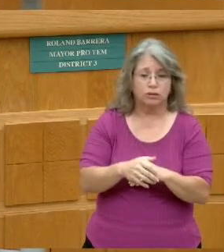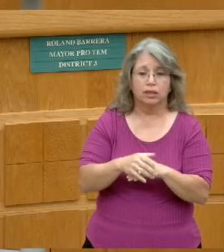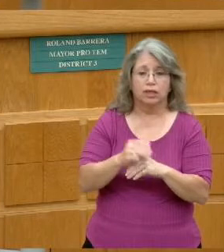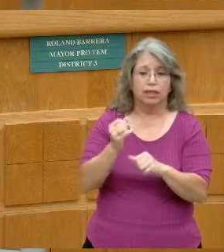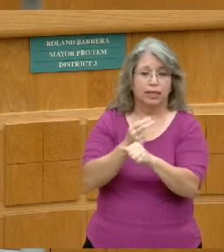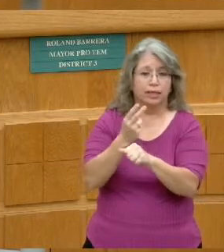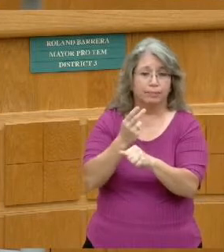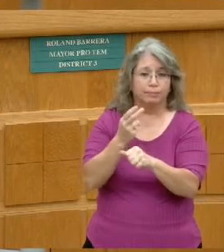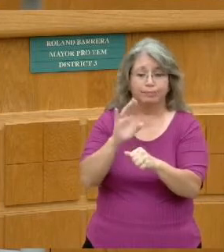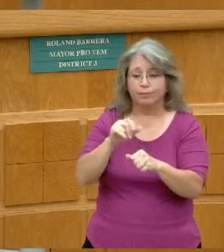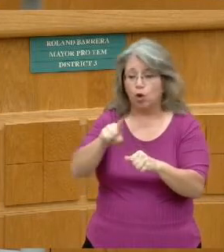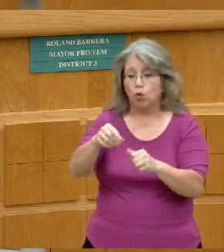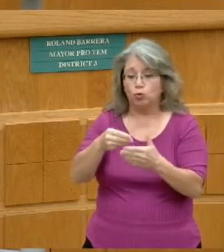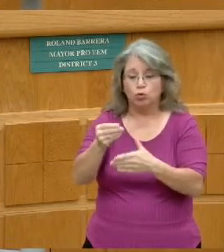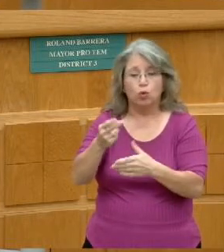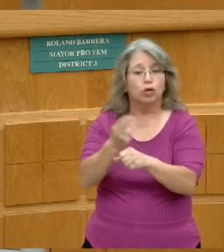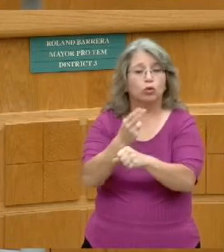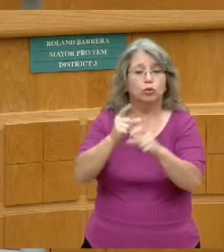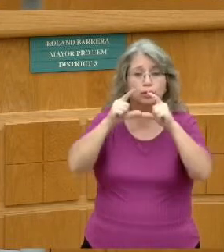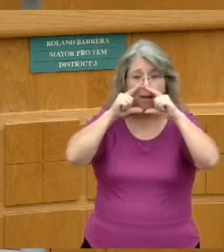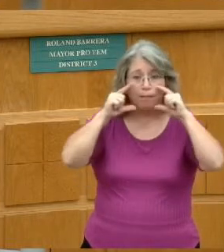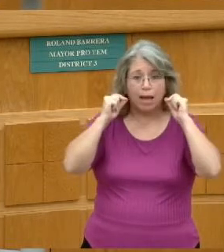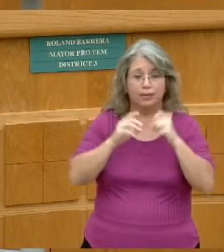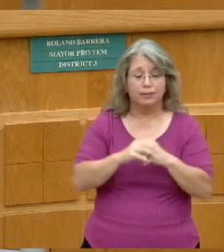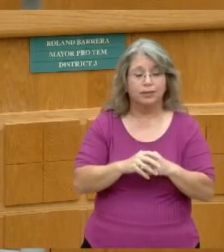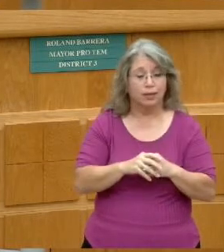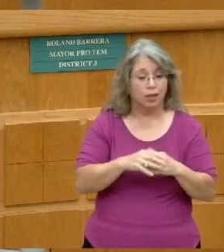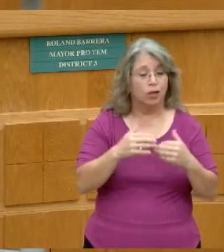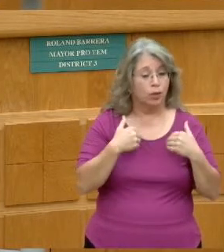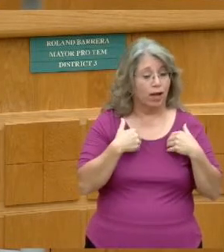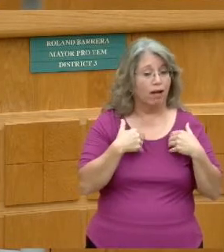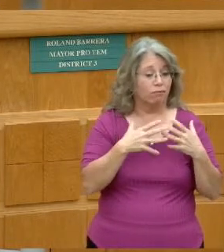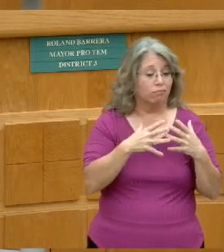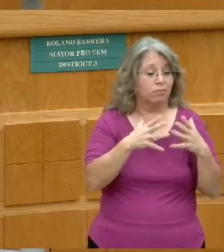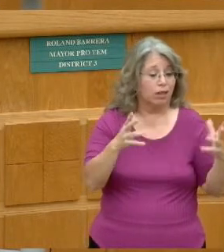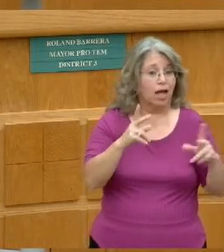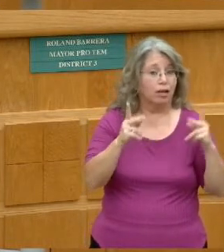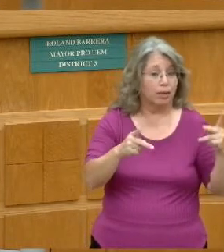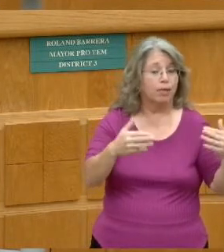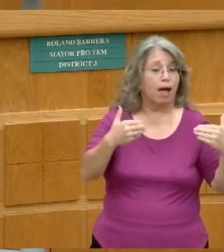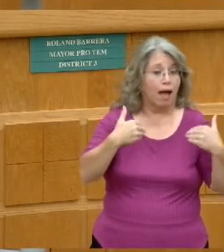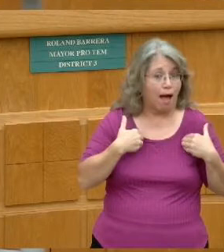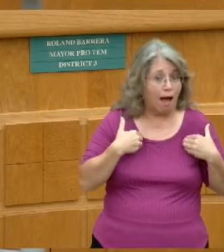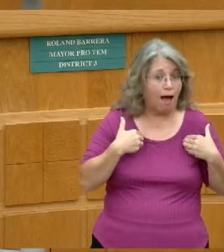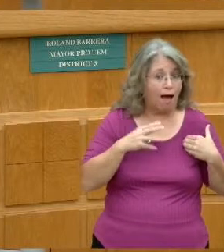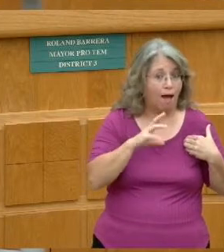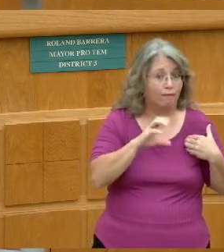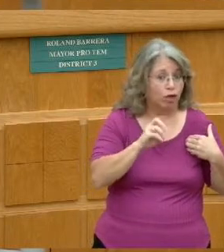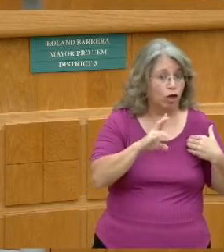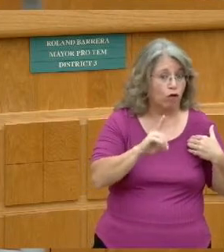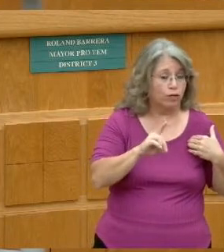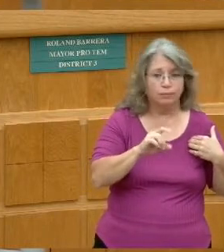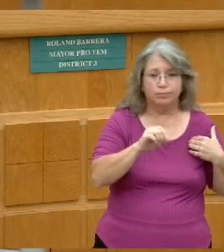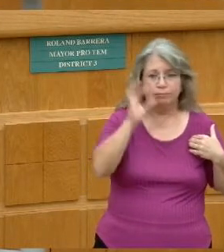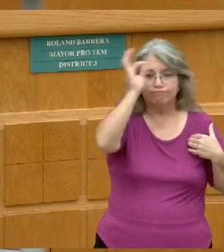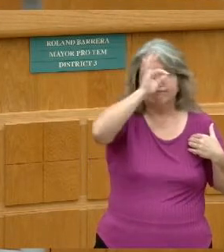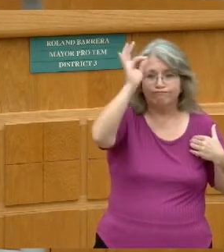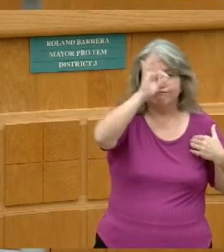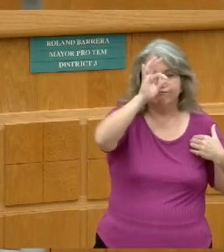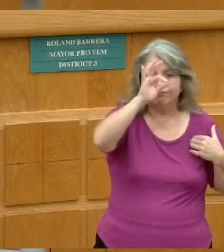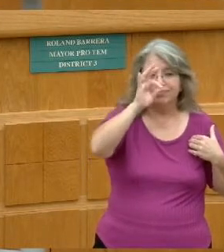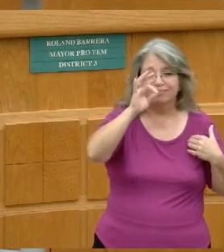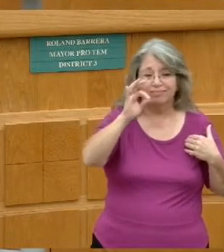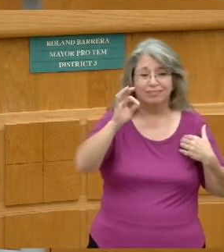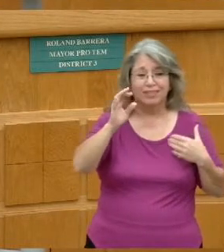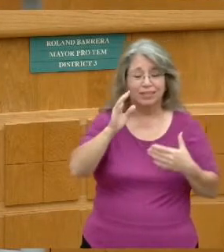people that have COVID-19 that don't know they have COVID-19. Some of the estimates are up to 50%. So